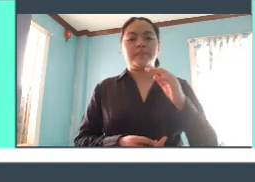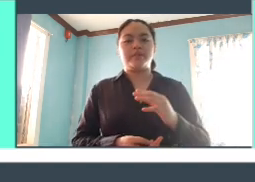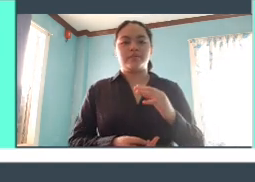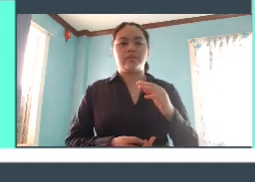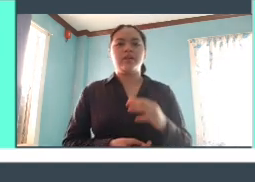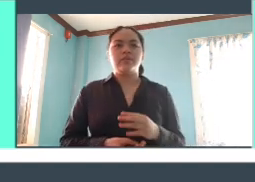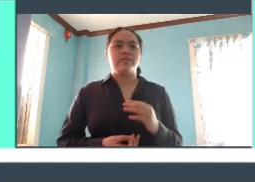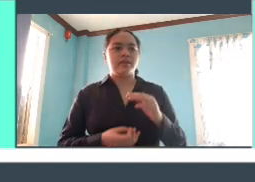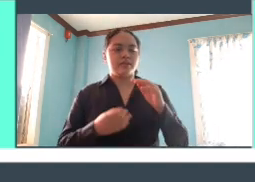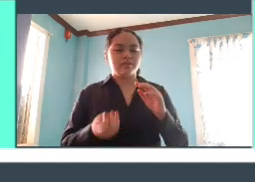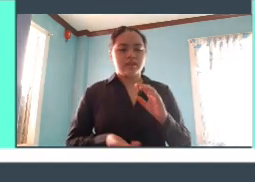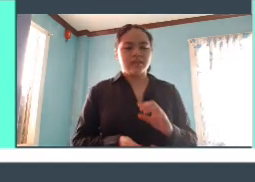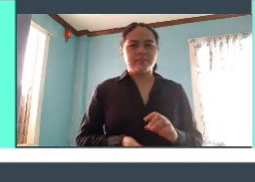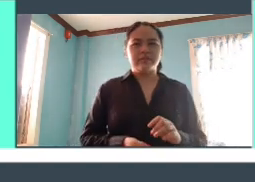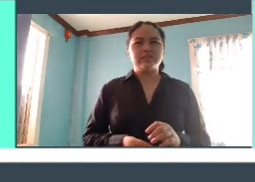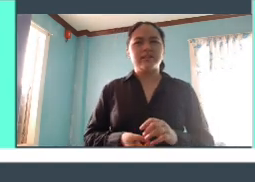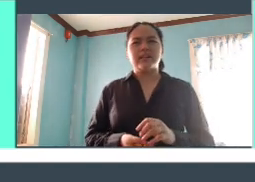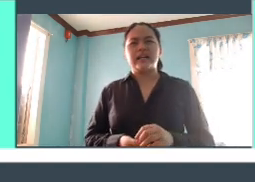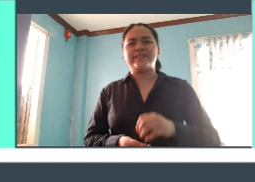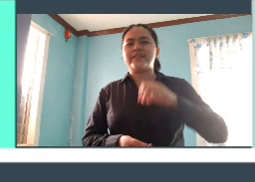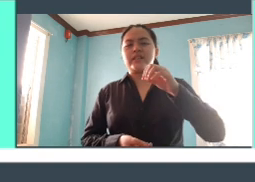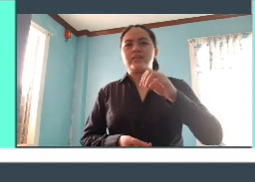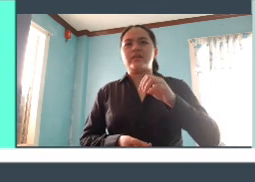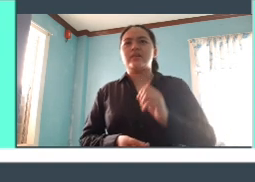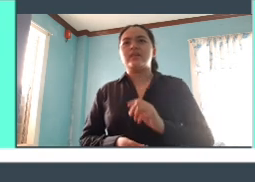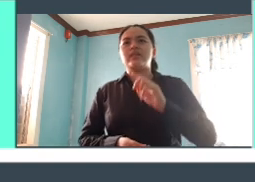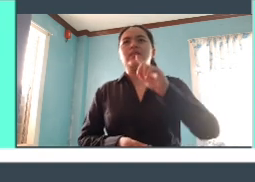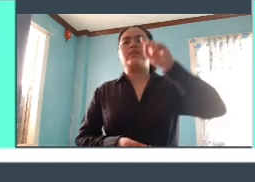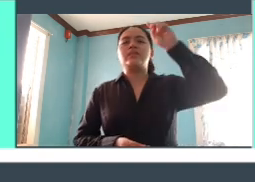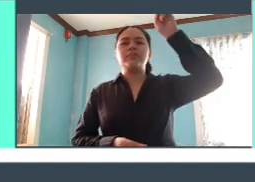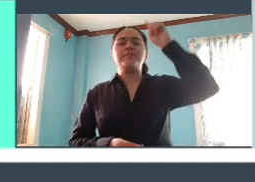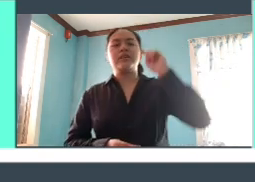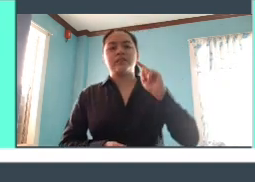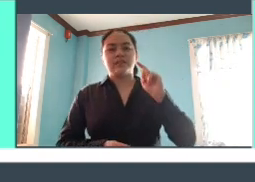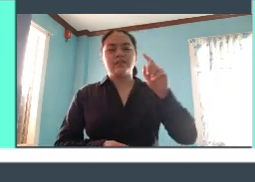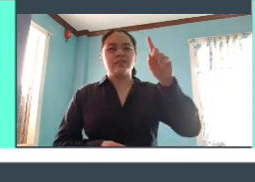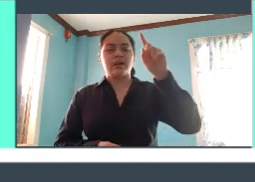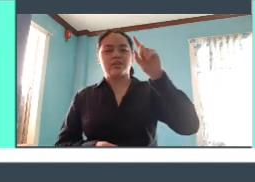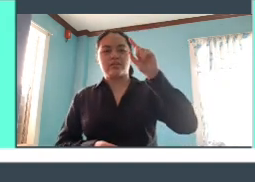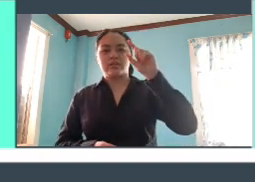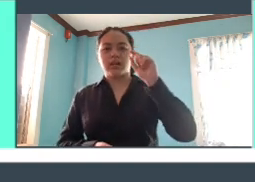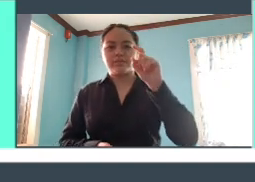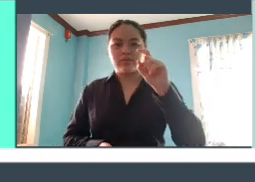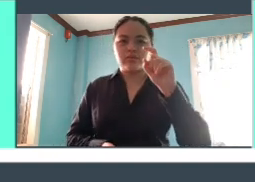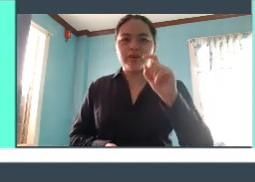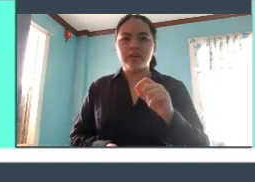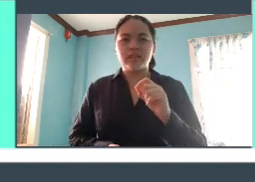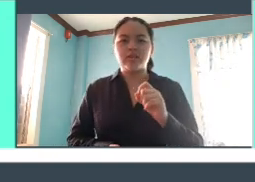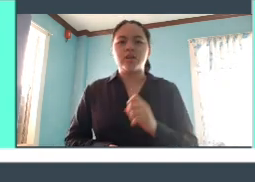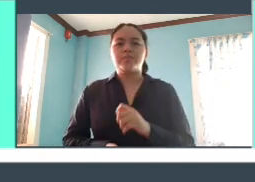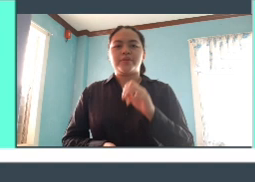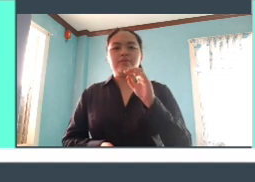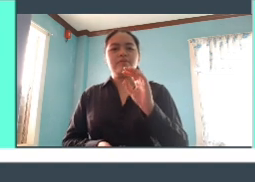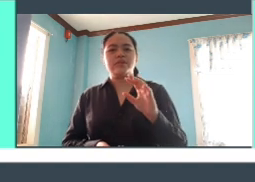the capsules. Yes, you see that looks like a grass. Then at the top of the grass there's a capsule where